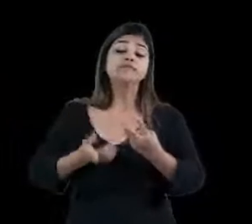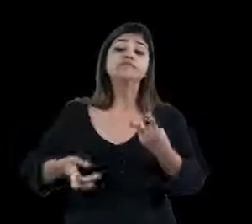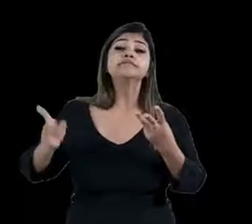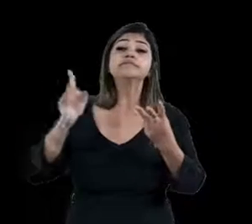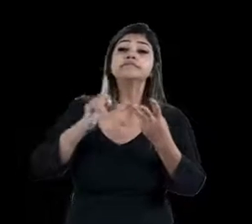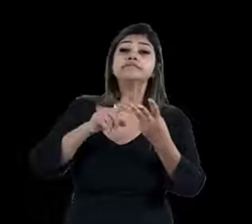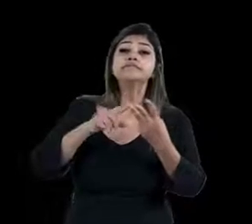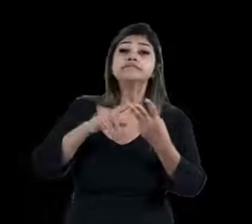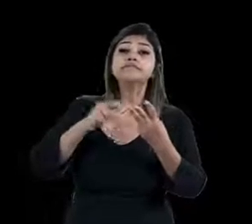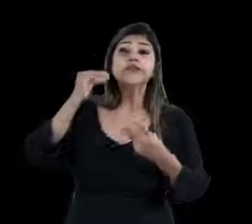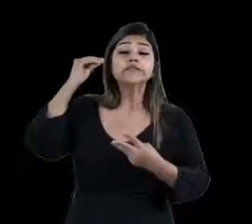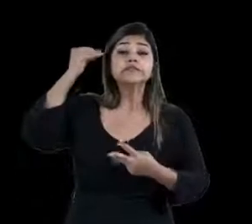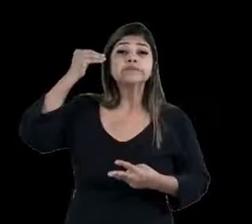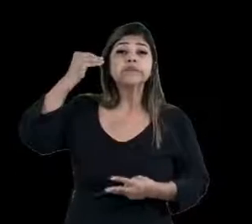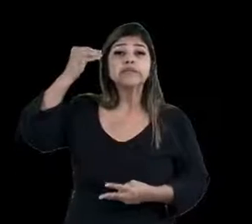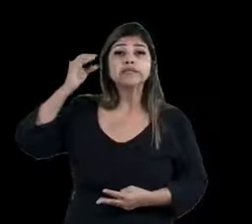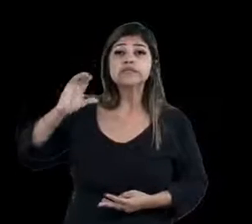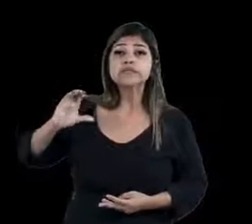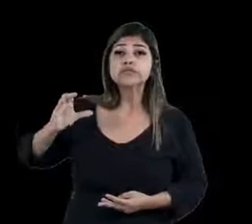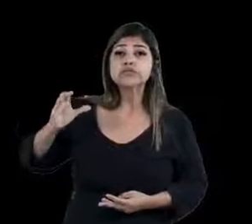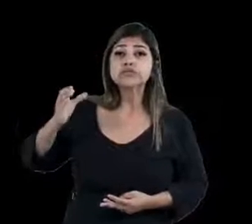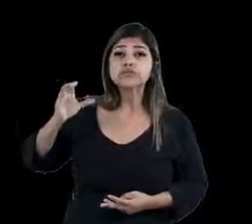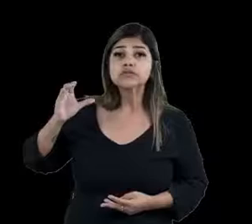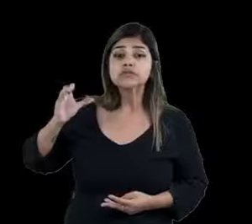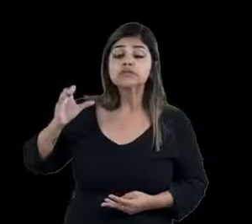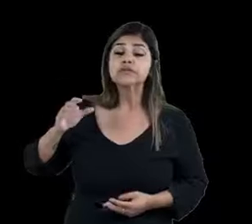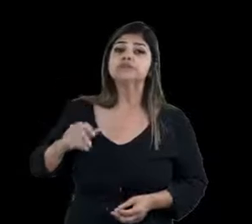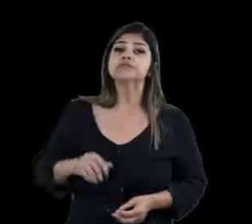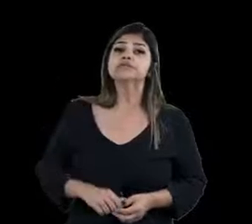After the Earth experience came the air experience.